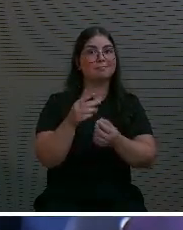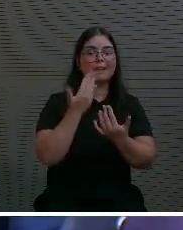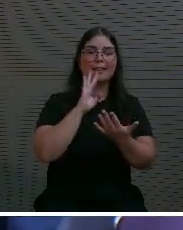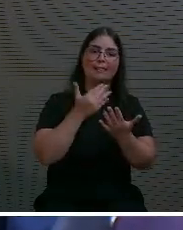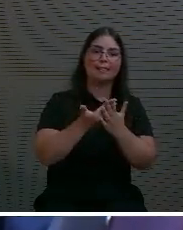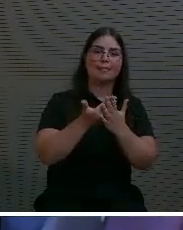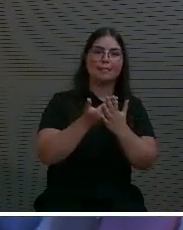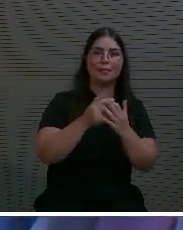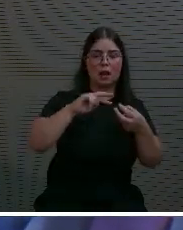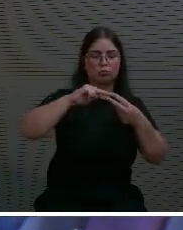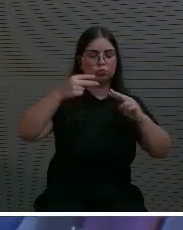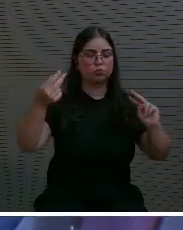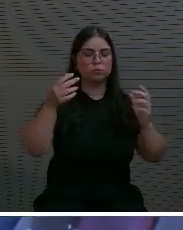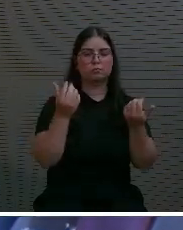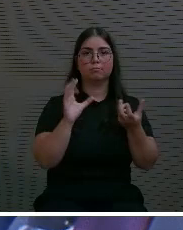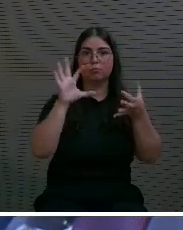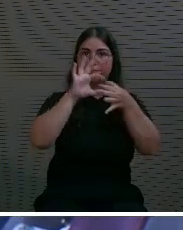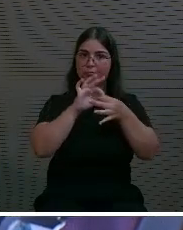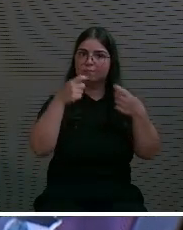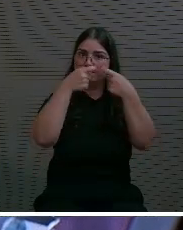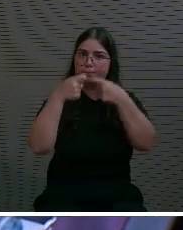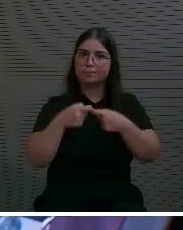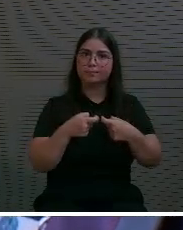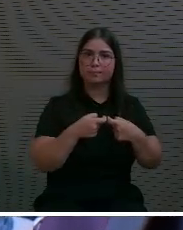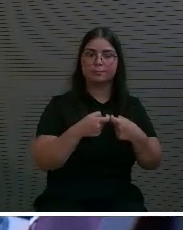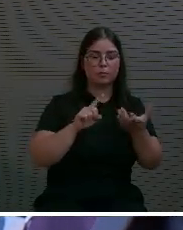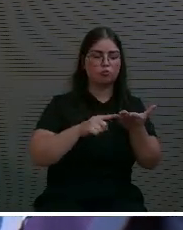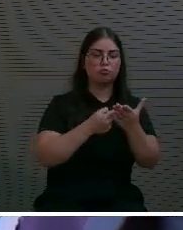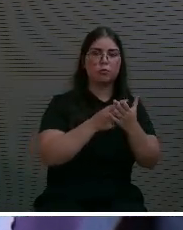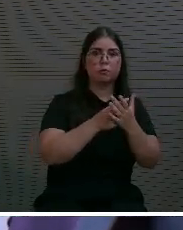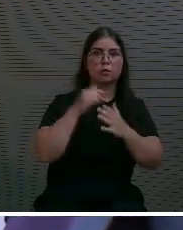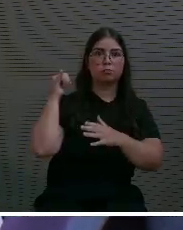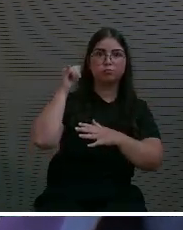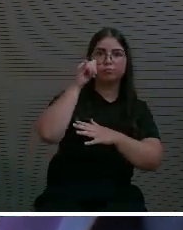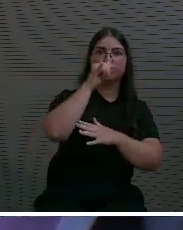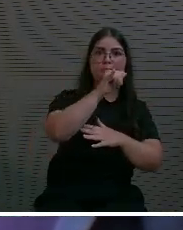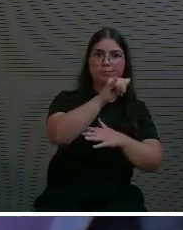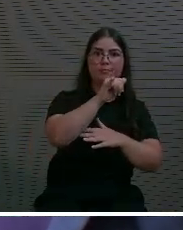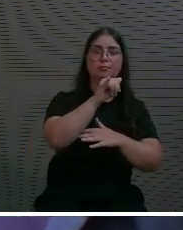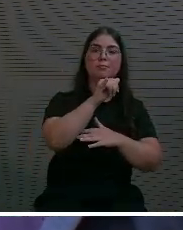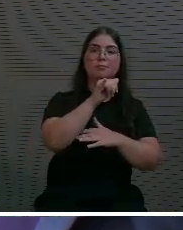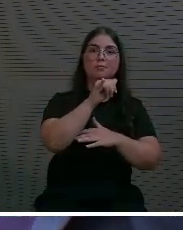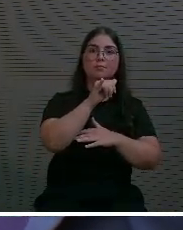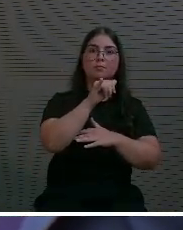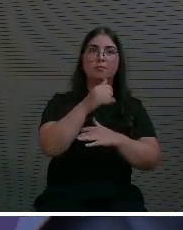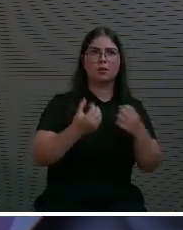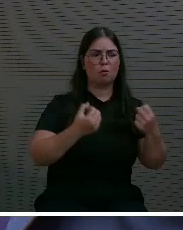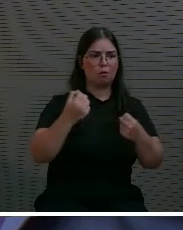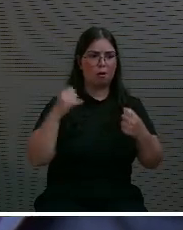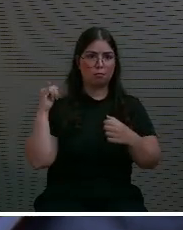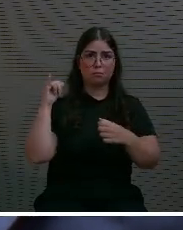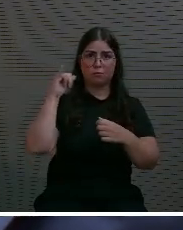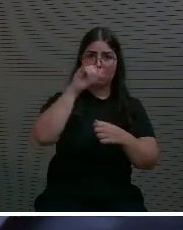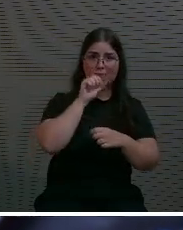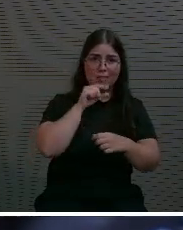If I take the GPS from an airplane, is this going to make the car fly? You listen to the GMO